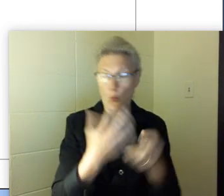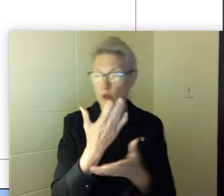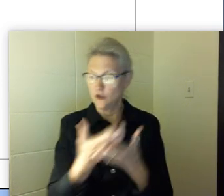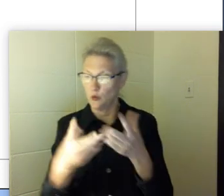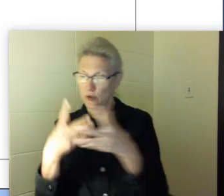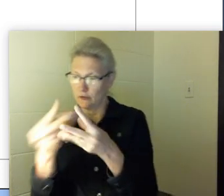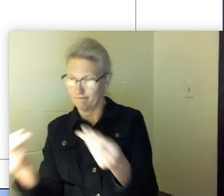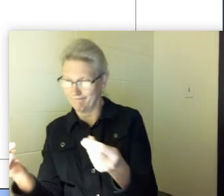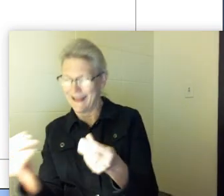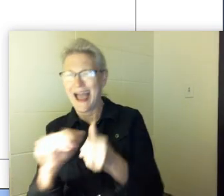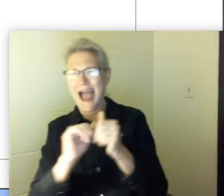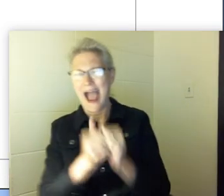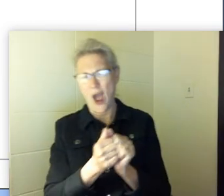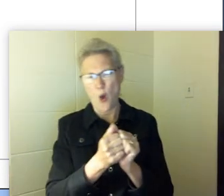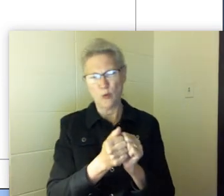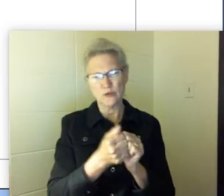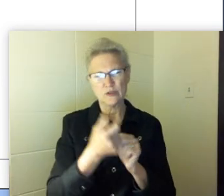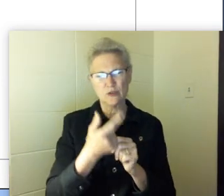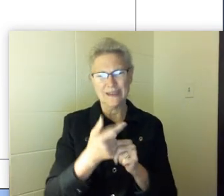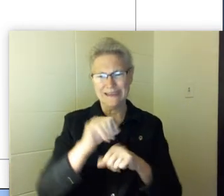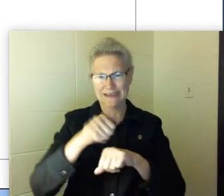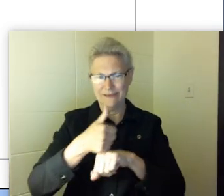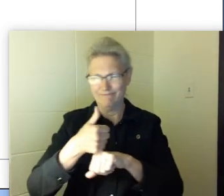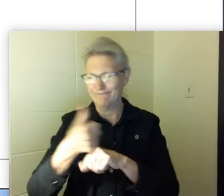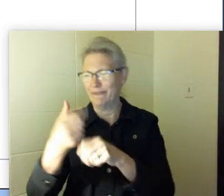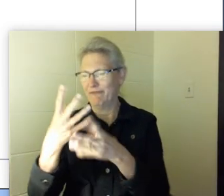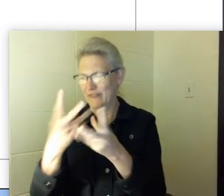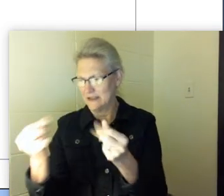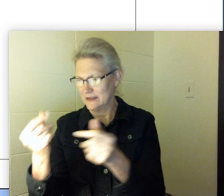is the story fixed in the end?